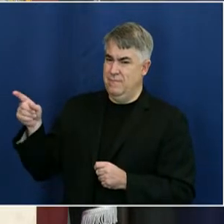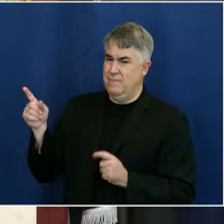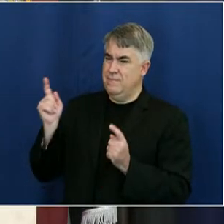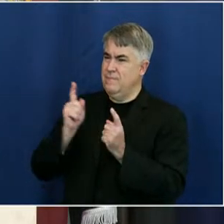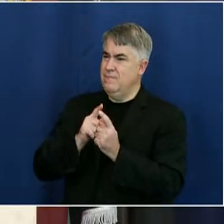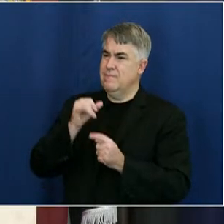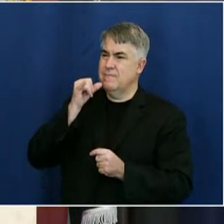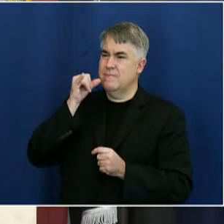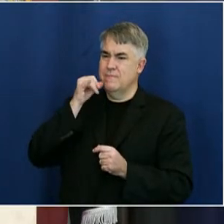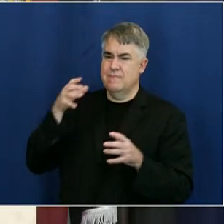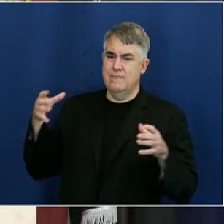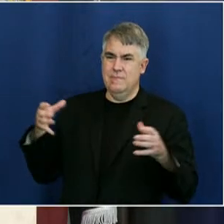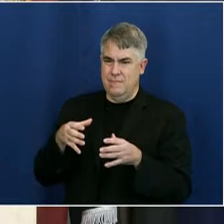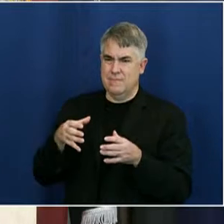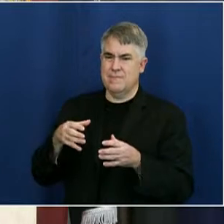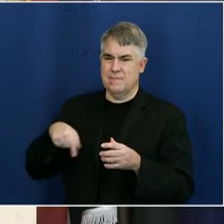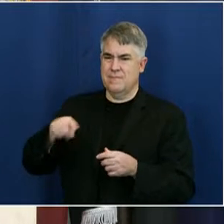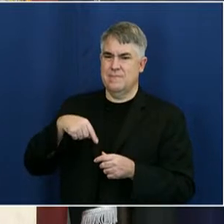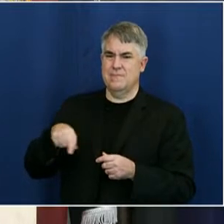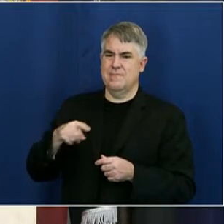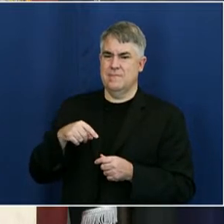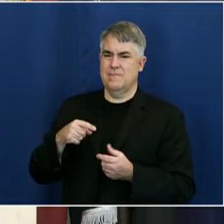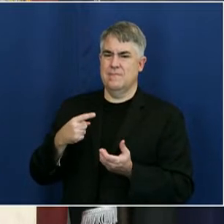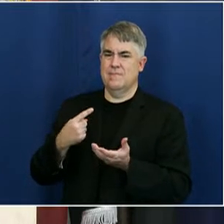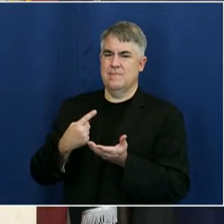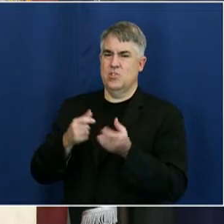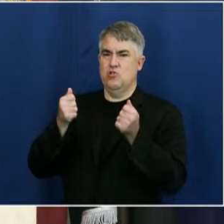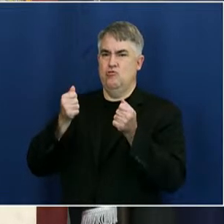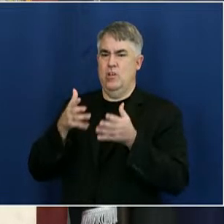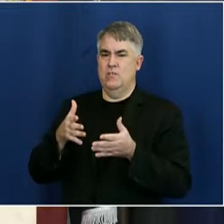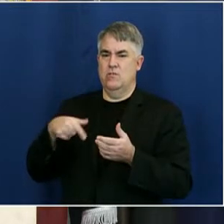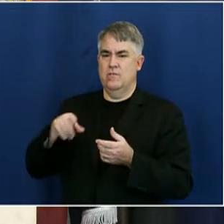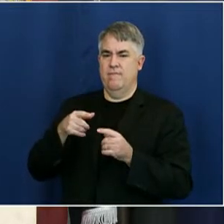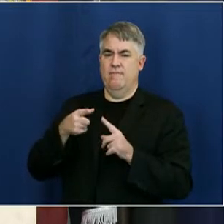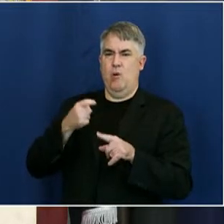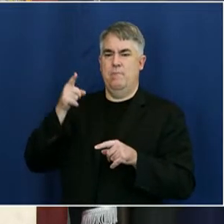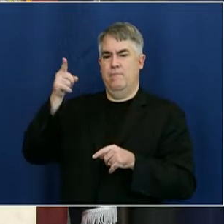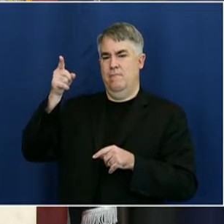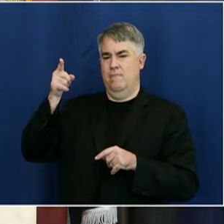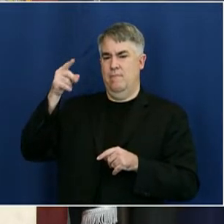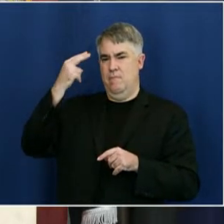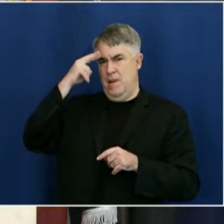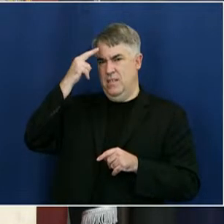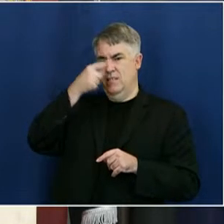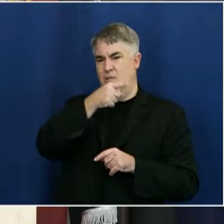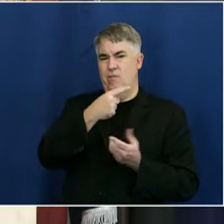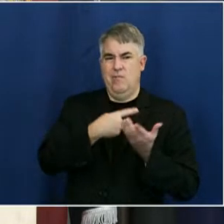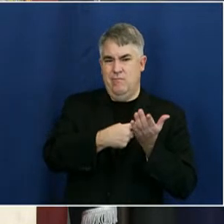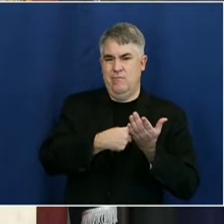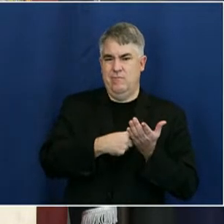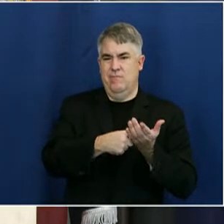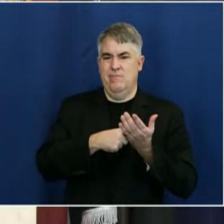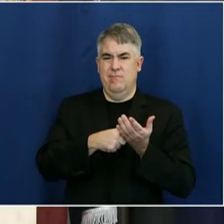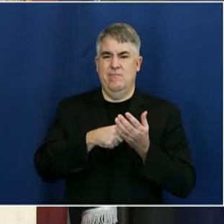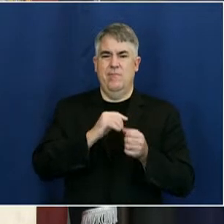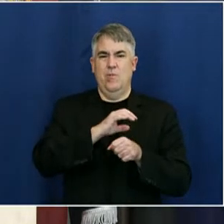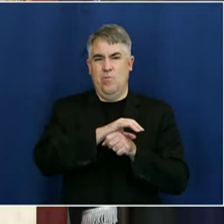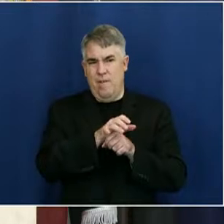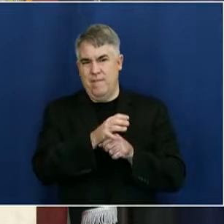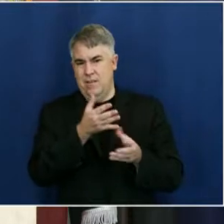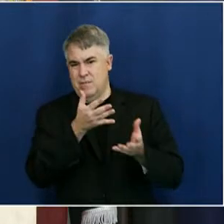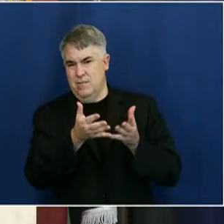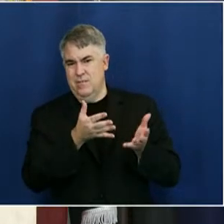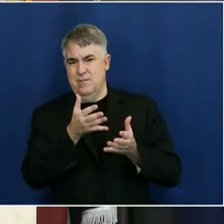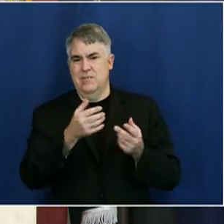of Mexico to discuss combined efforts on COVID-19, and San Diego Mayor Tongoria also met